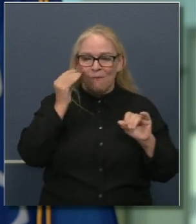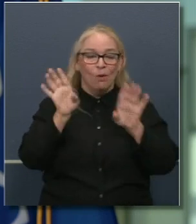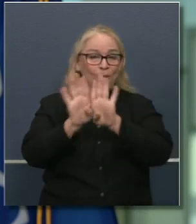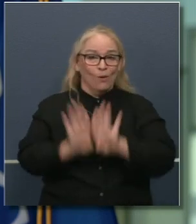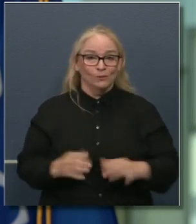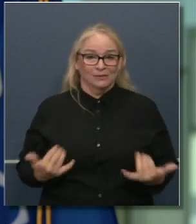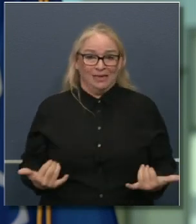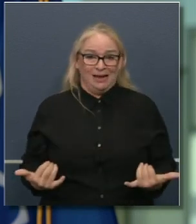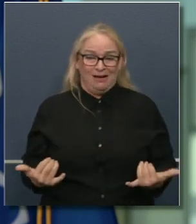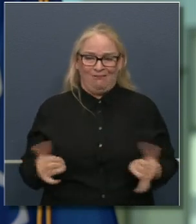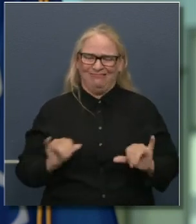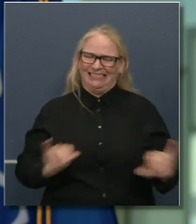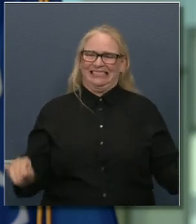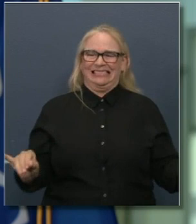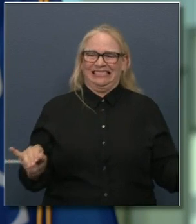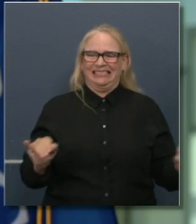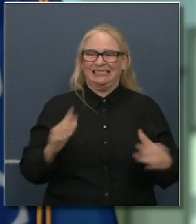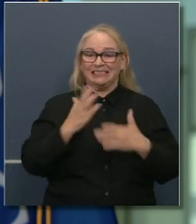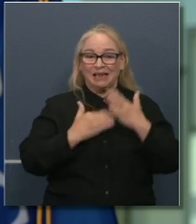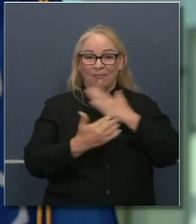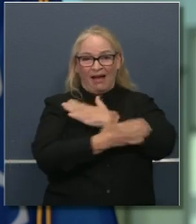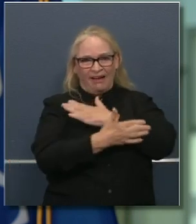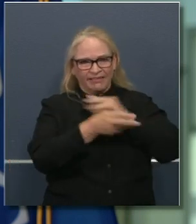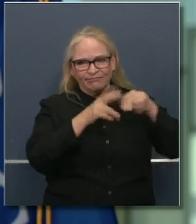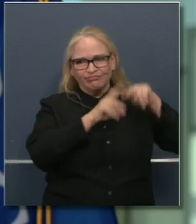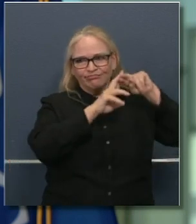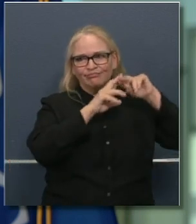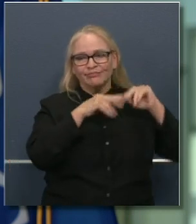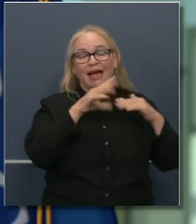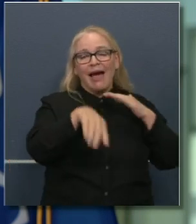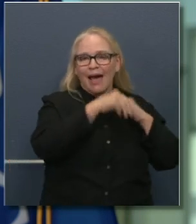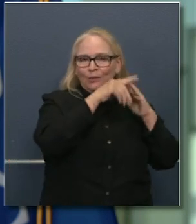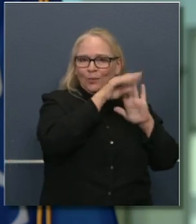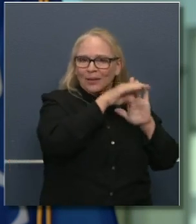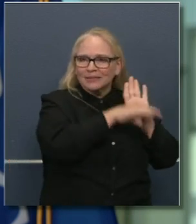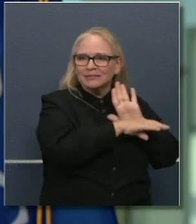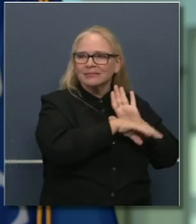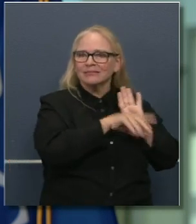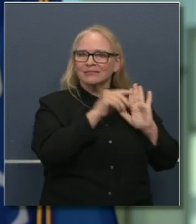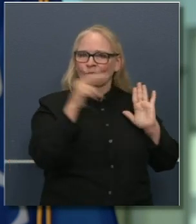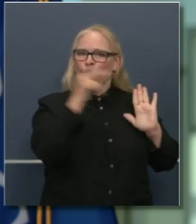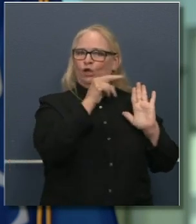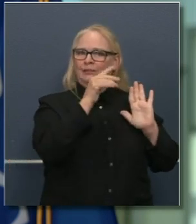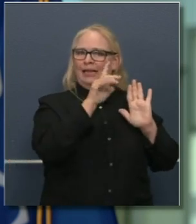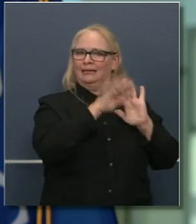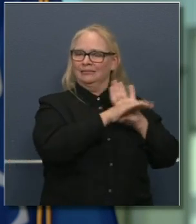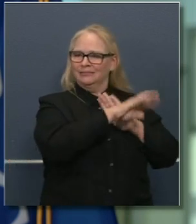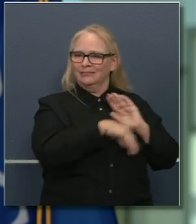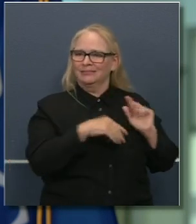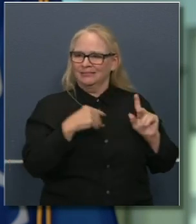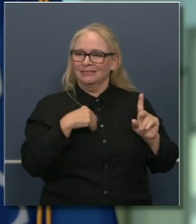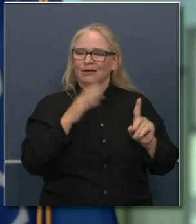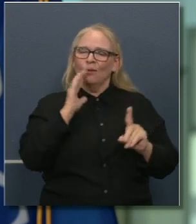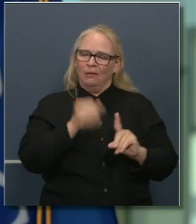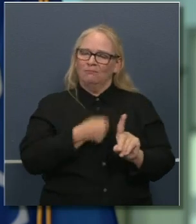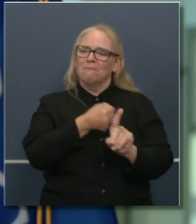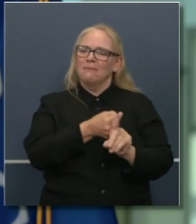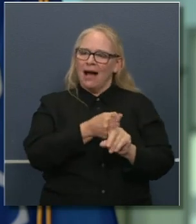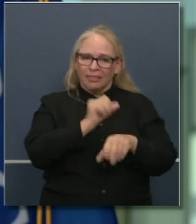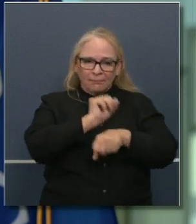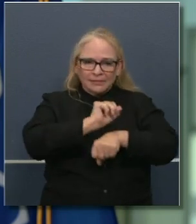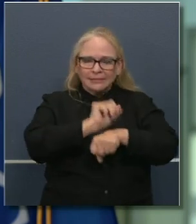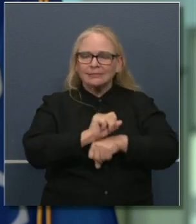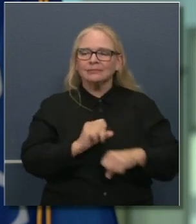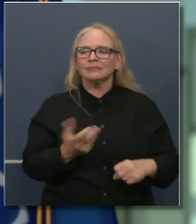to the monitoring list. We're concerned across the spectrum about the impact on local businesses, the economy in the